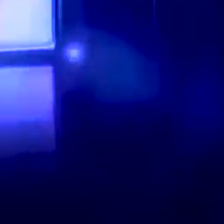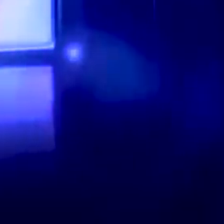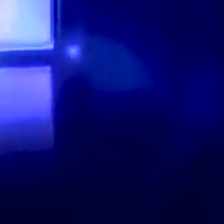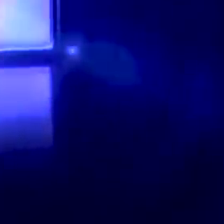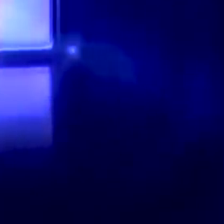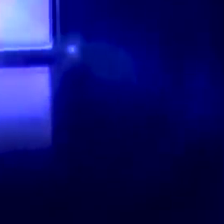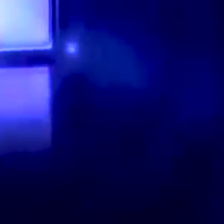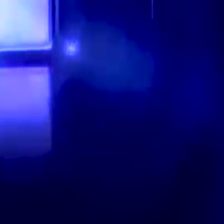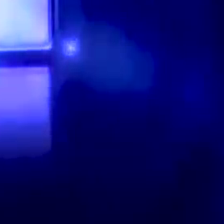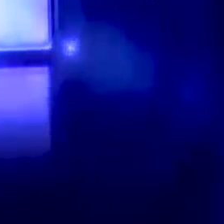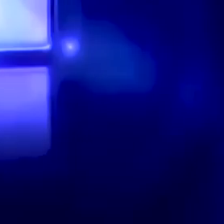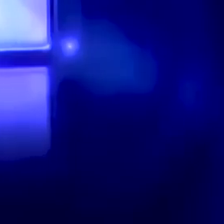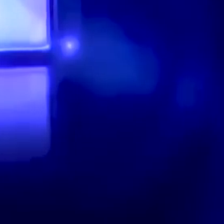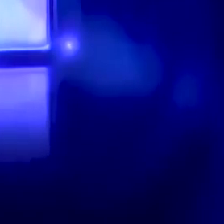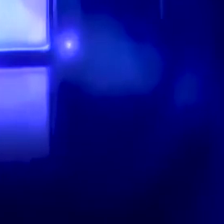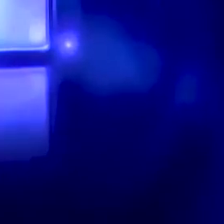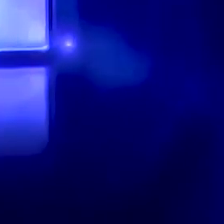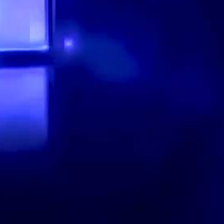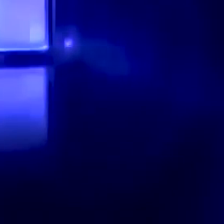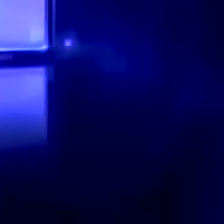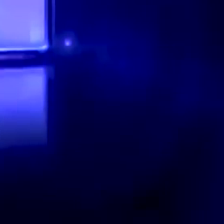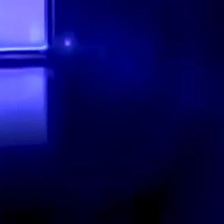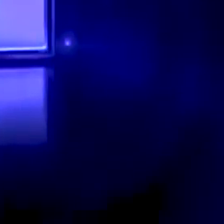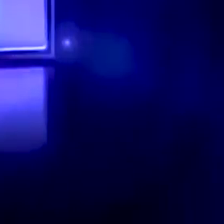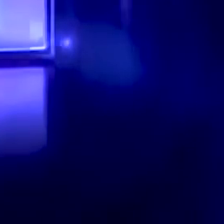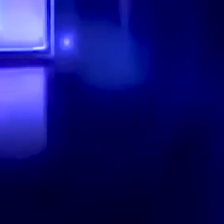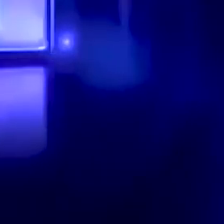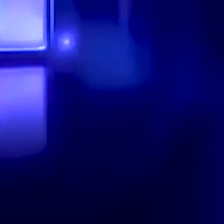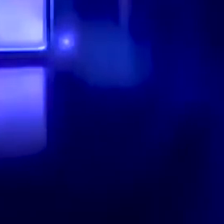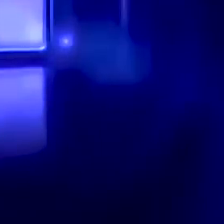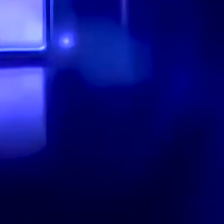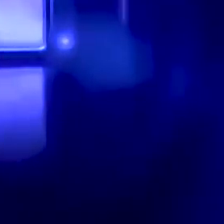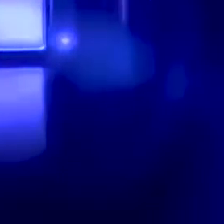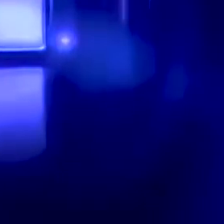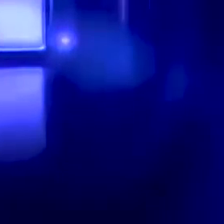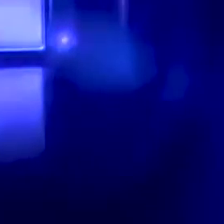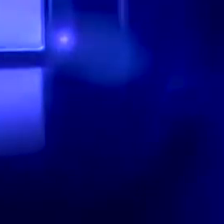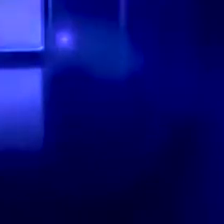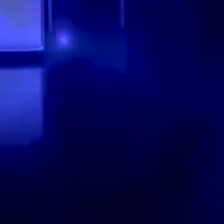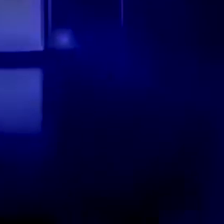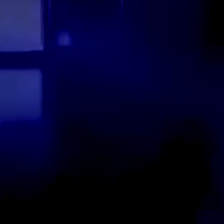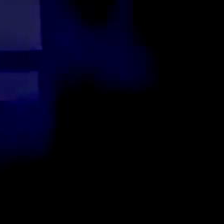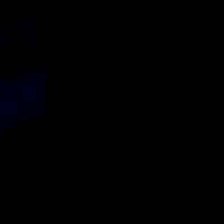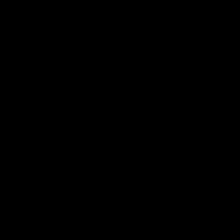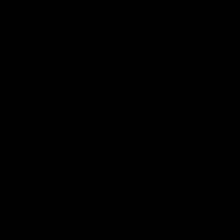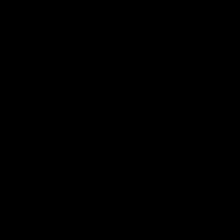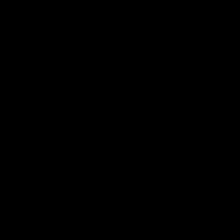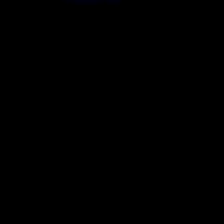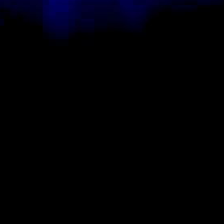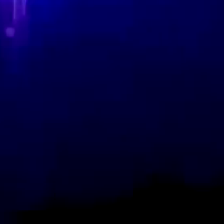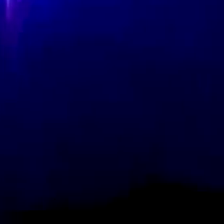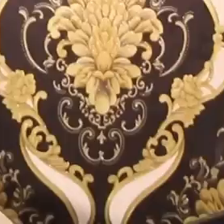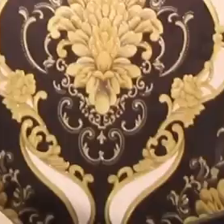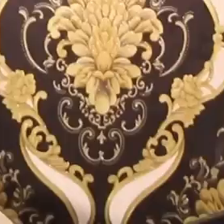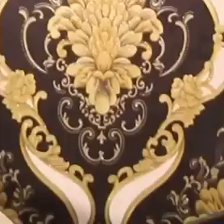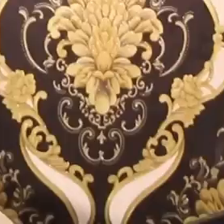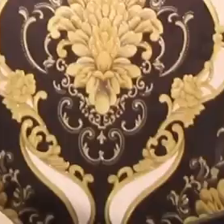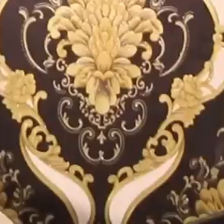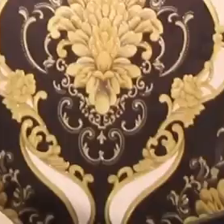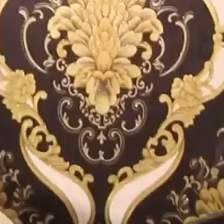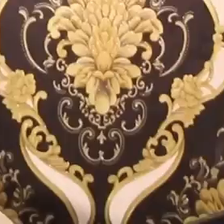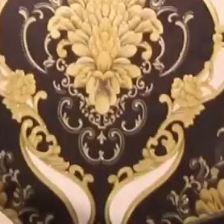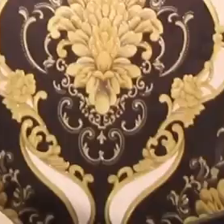fun gbogbo eda to wo mi to de ngbo mi lowo lowo loruko jesu olorun odubuku o ya ko buku fun o amen